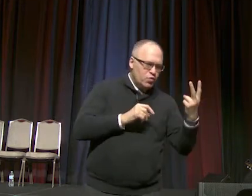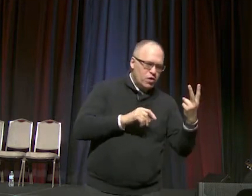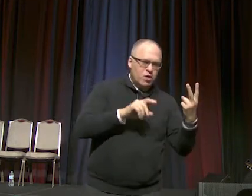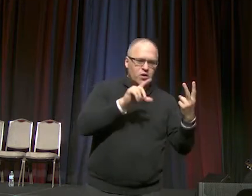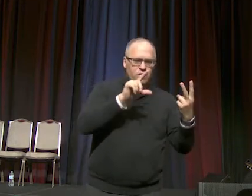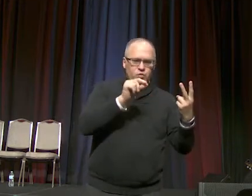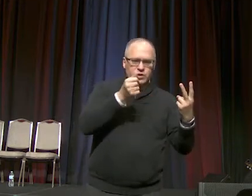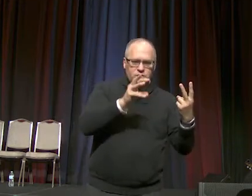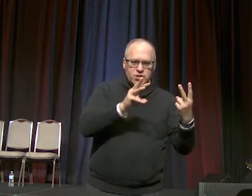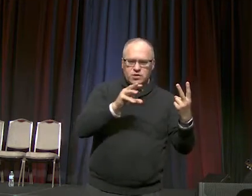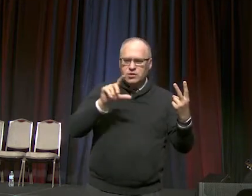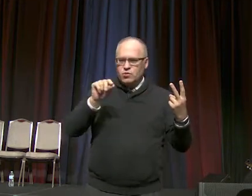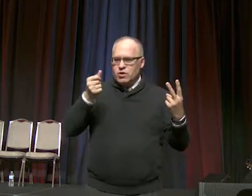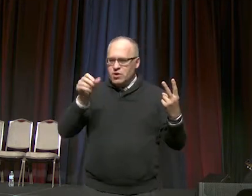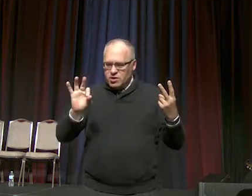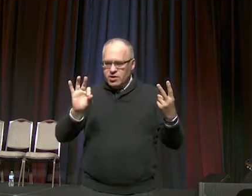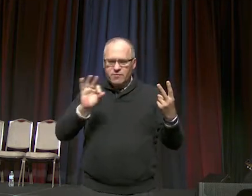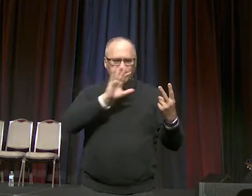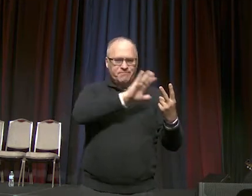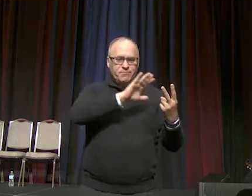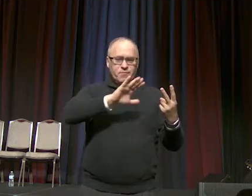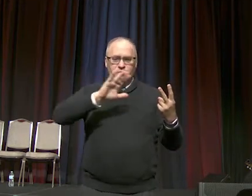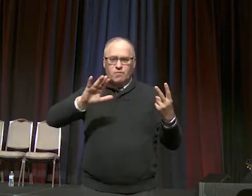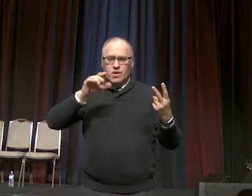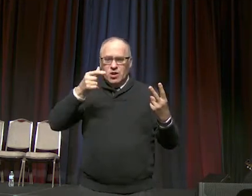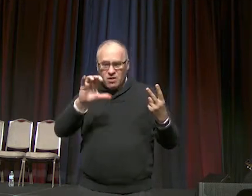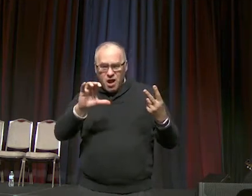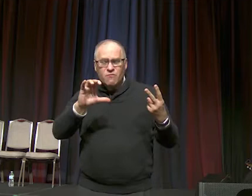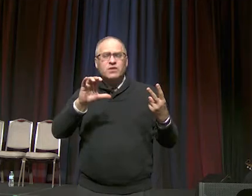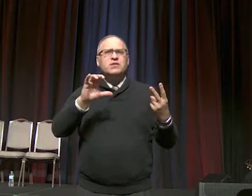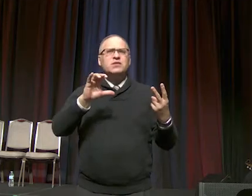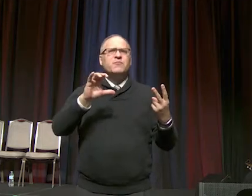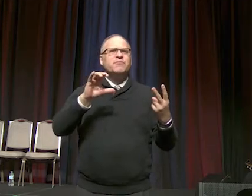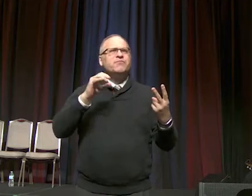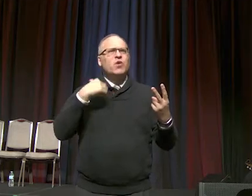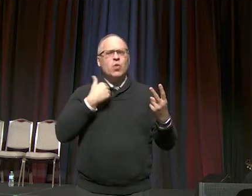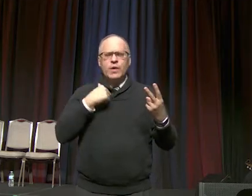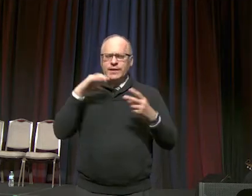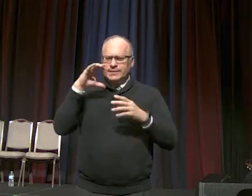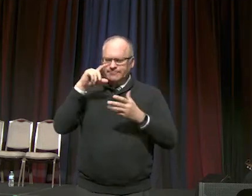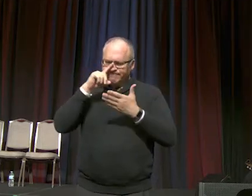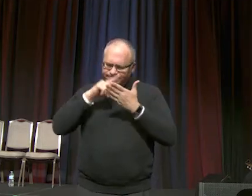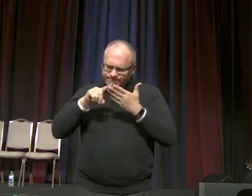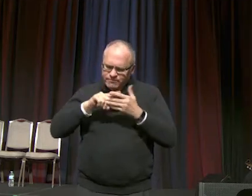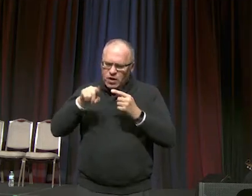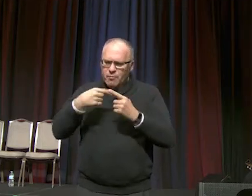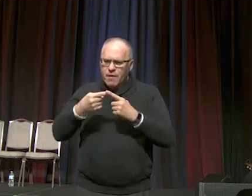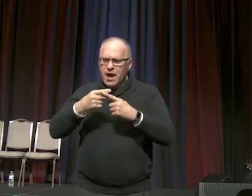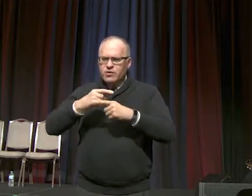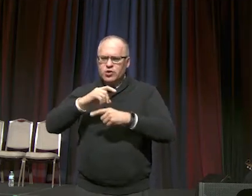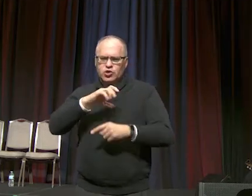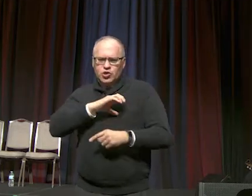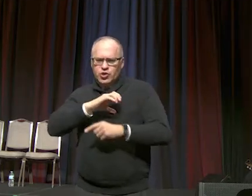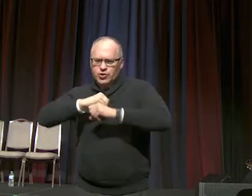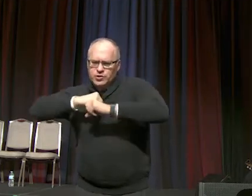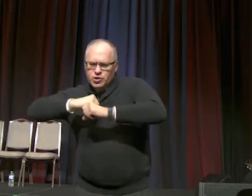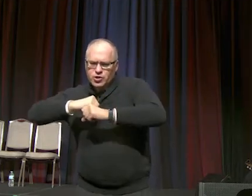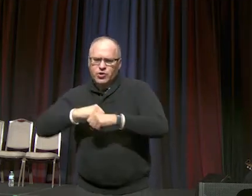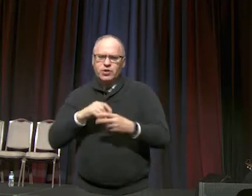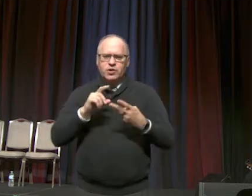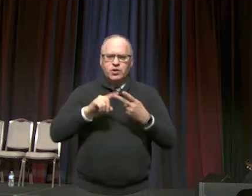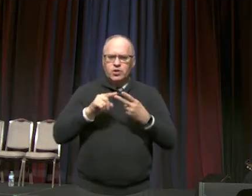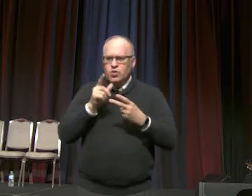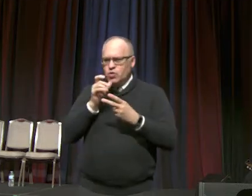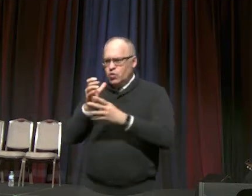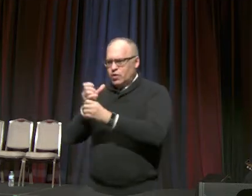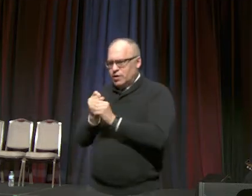2019 General Conference sessions surrounded the area of security and credentialing and registration.